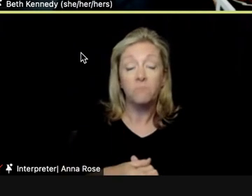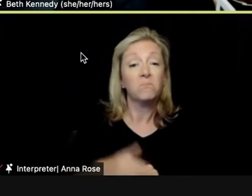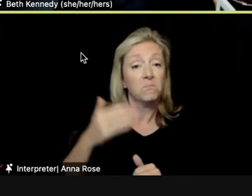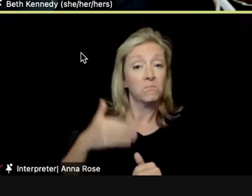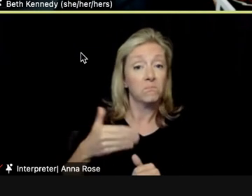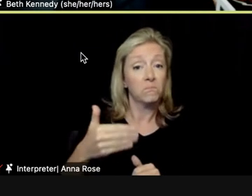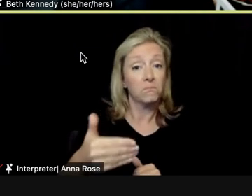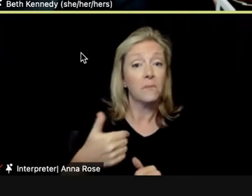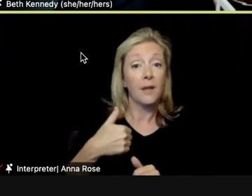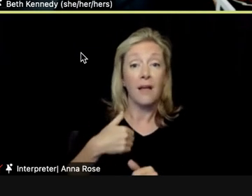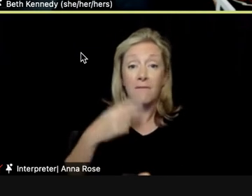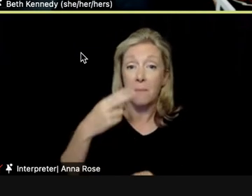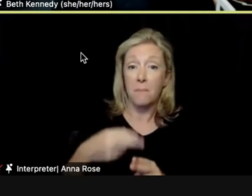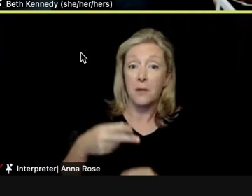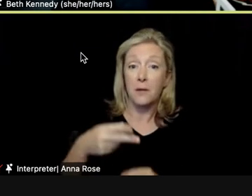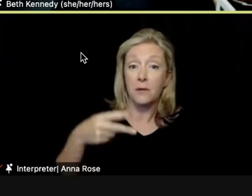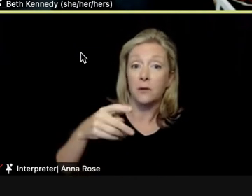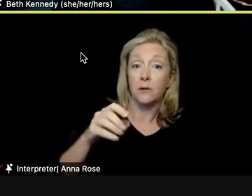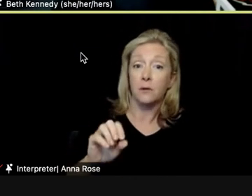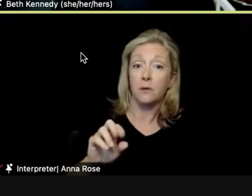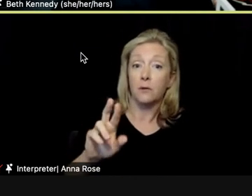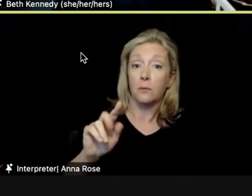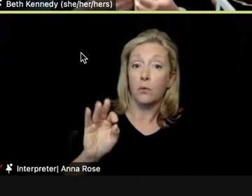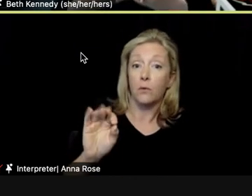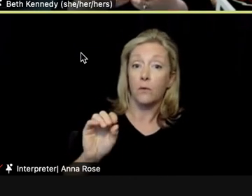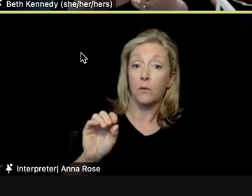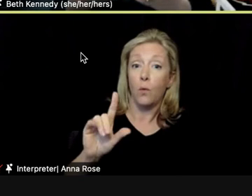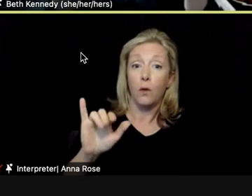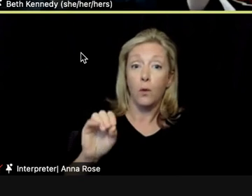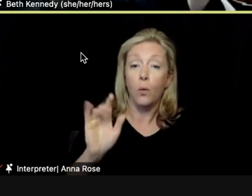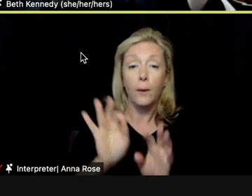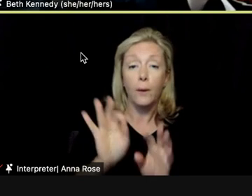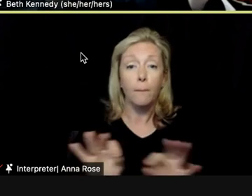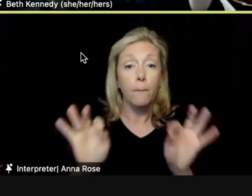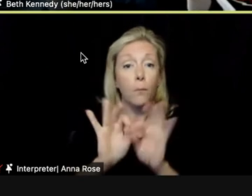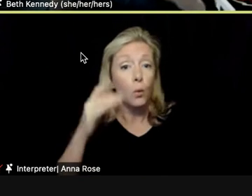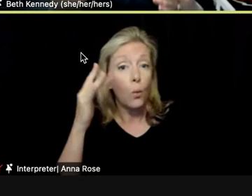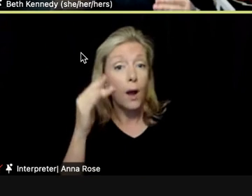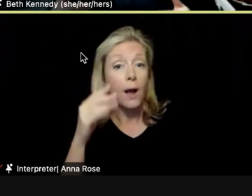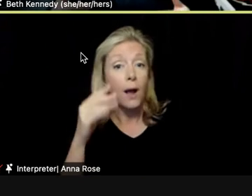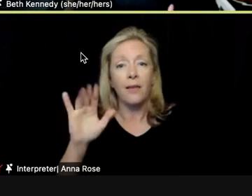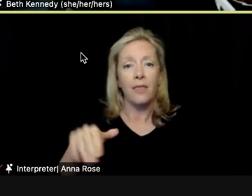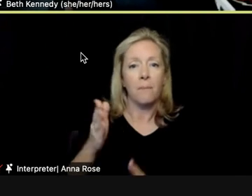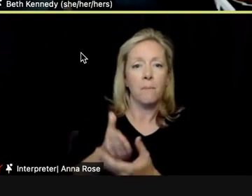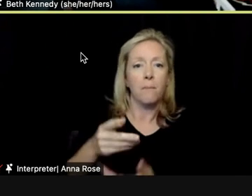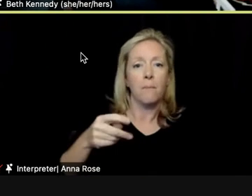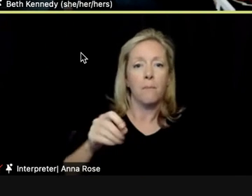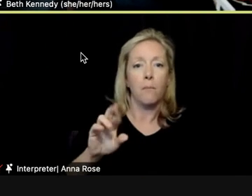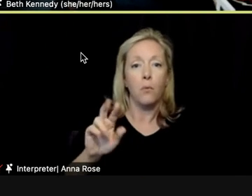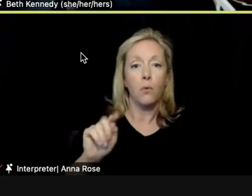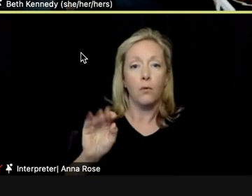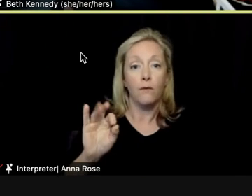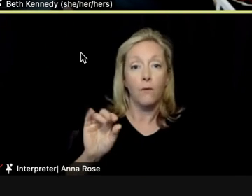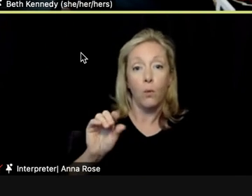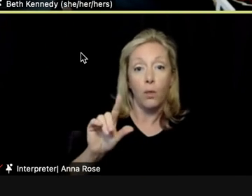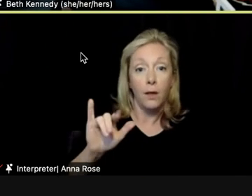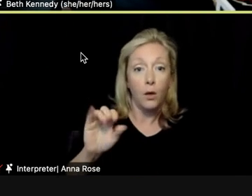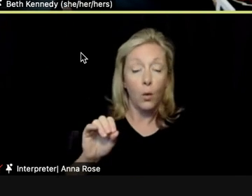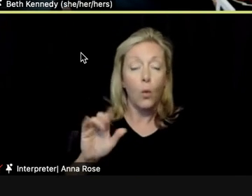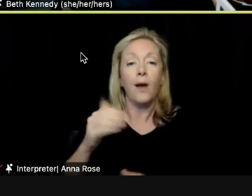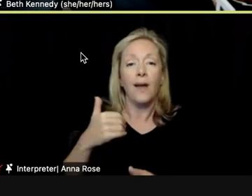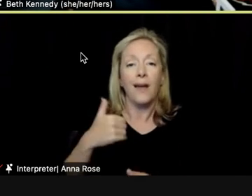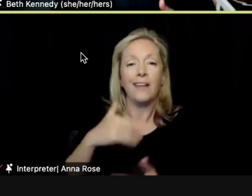that portfolio is important. The reason it's important is the portfolio has all the competencies identified by the Council